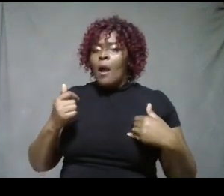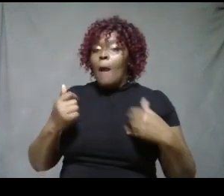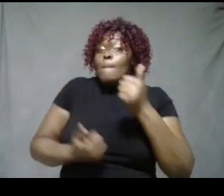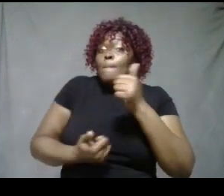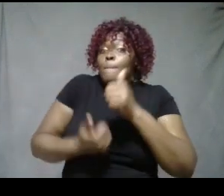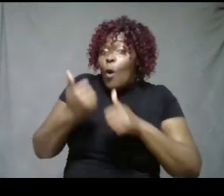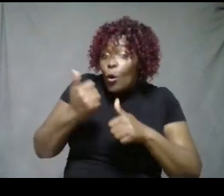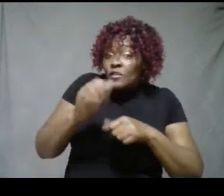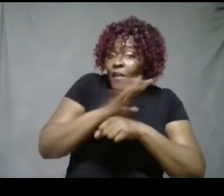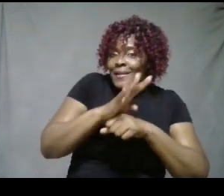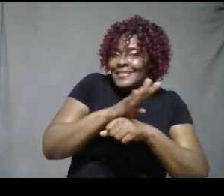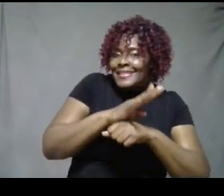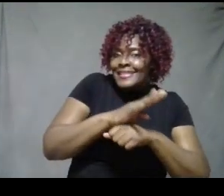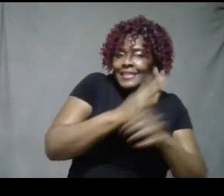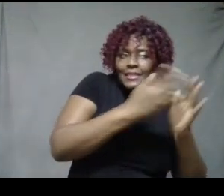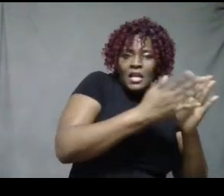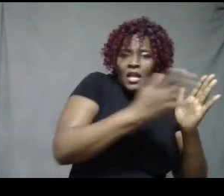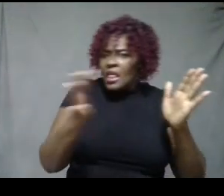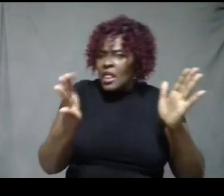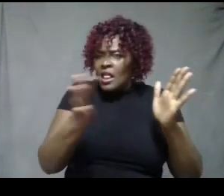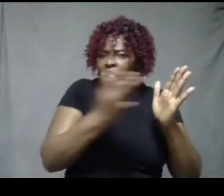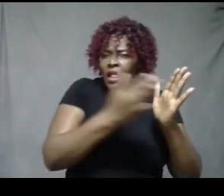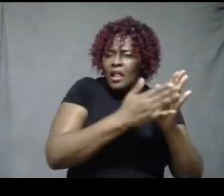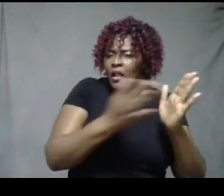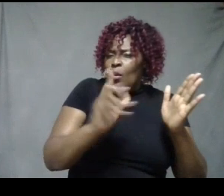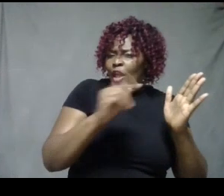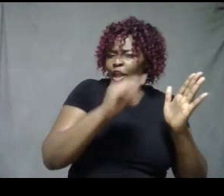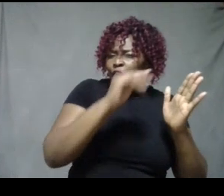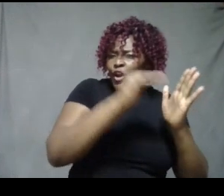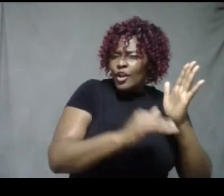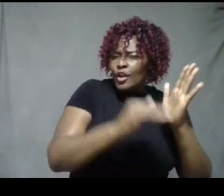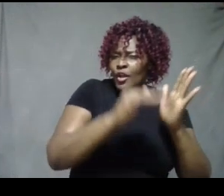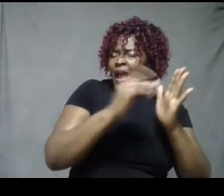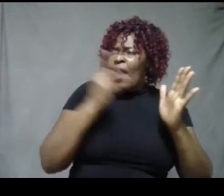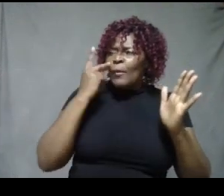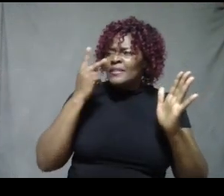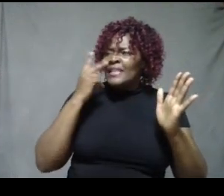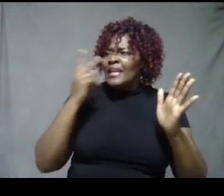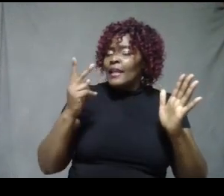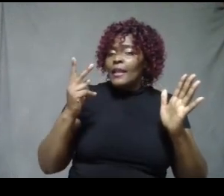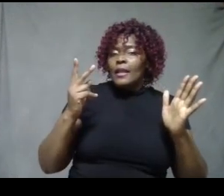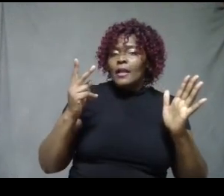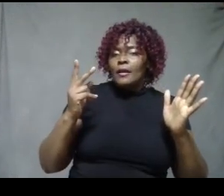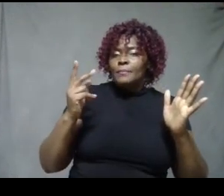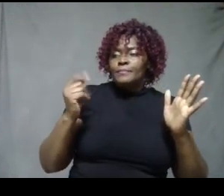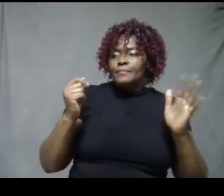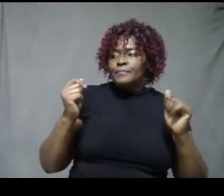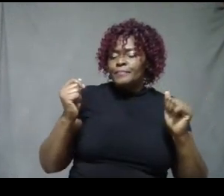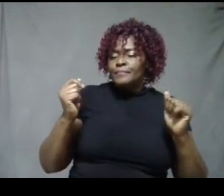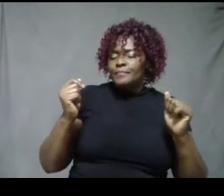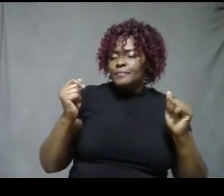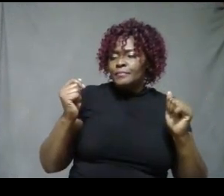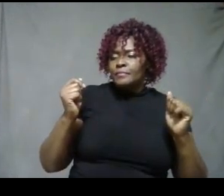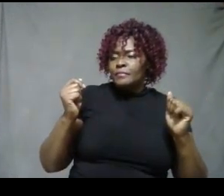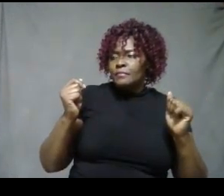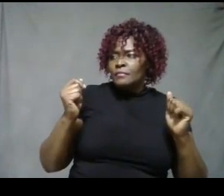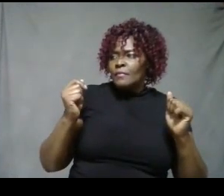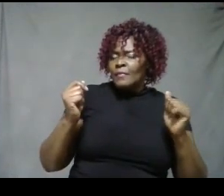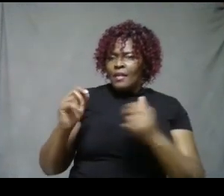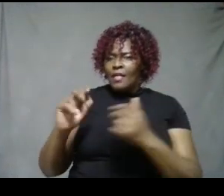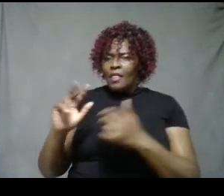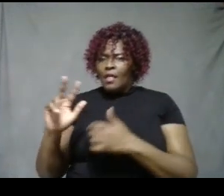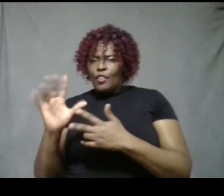businesses fall in terms of, I was looking at the gross probably as a option three.